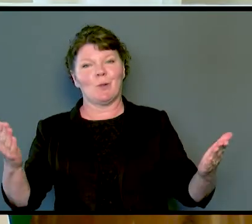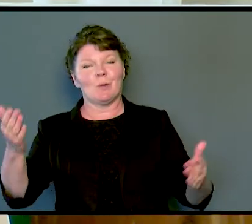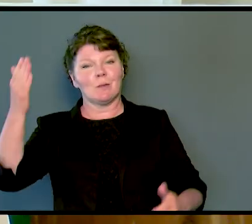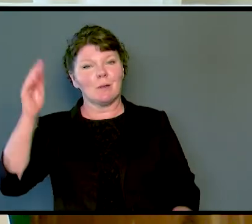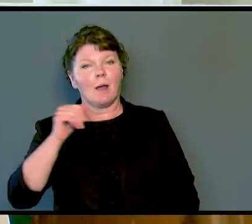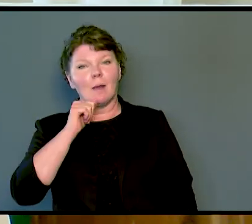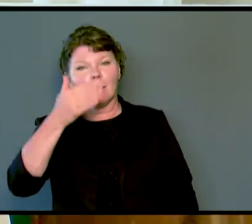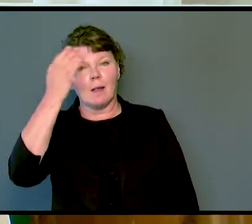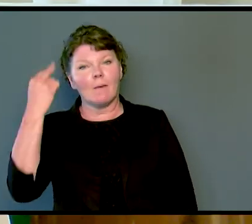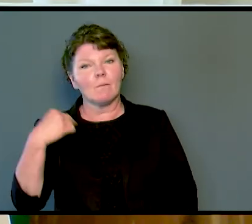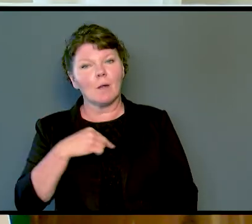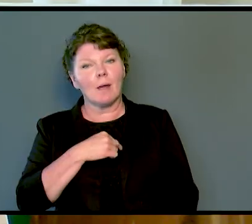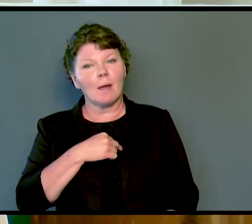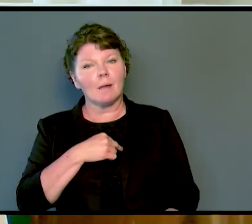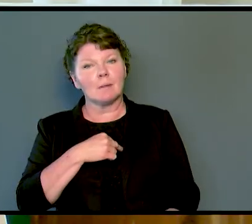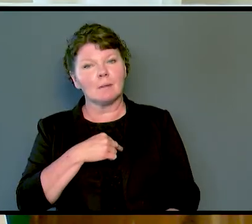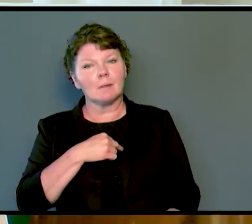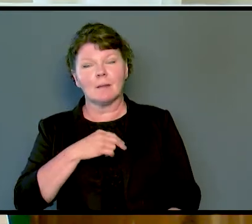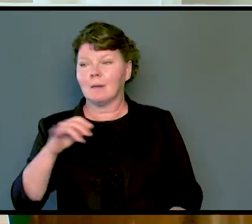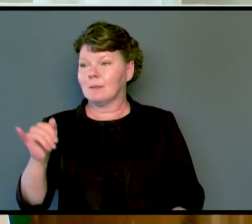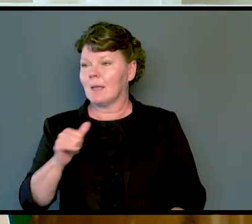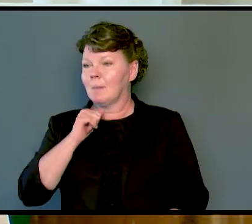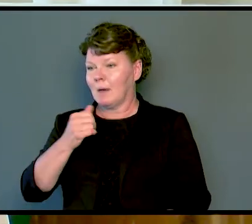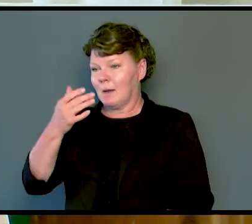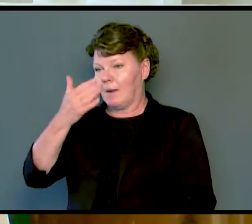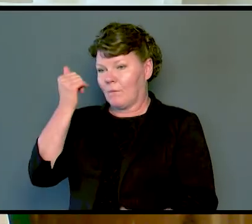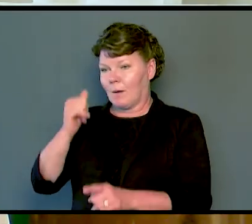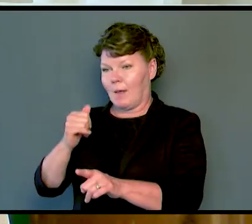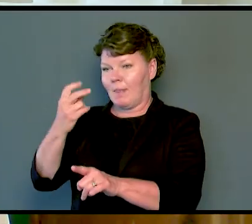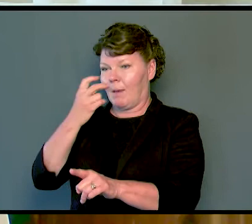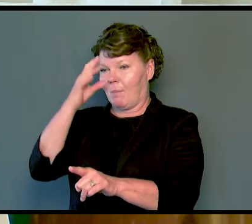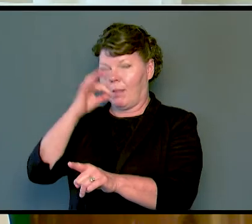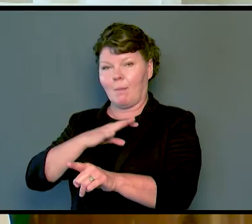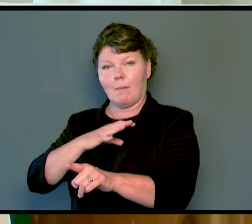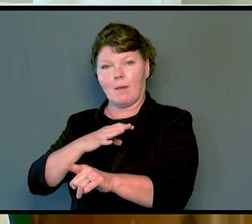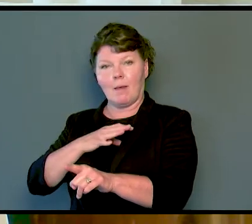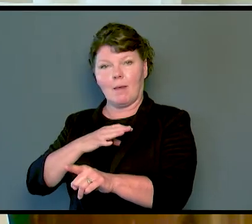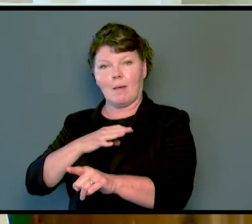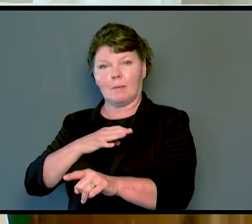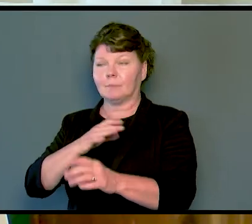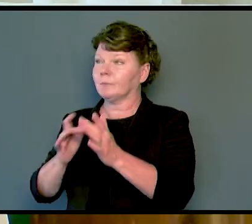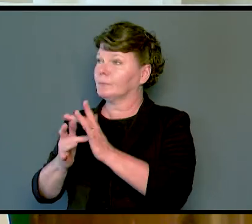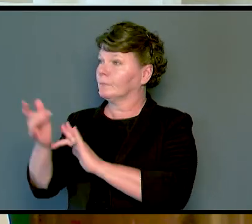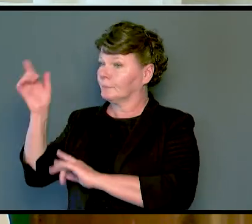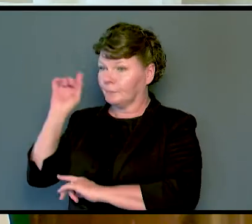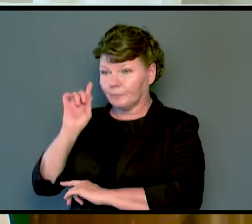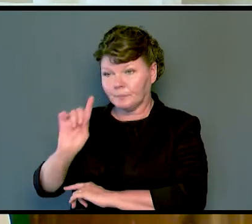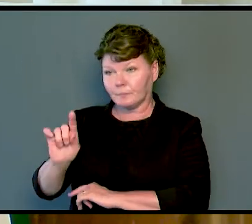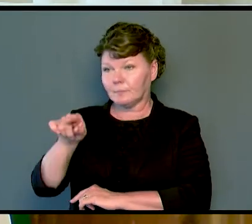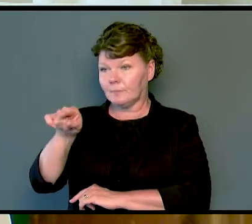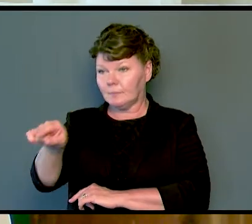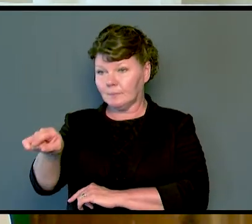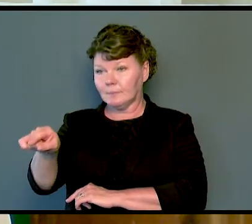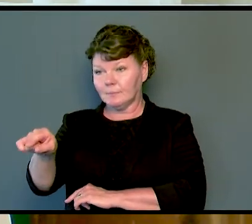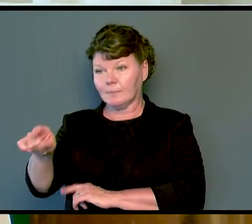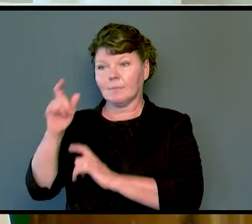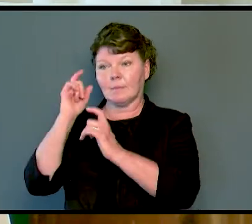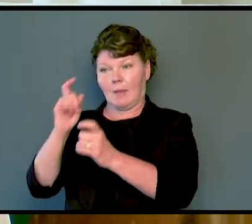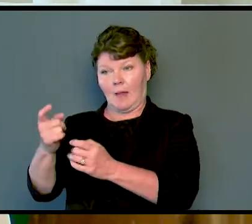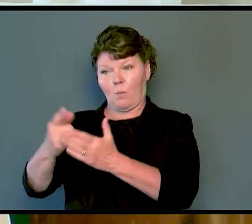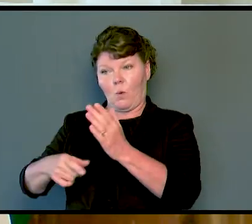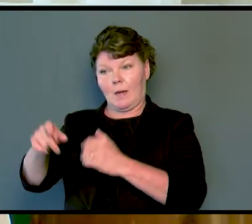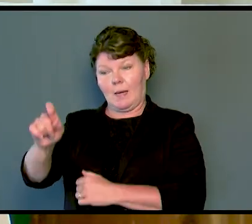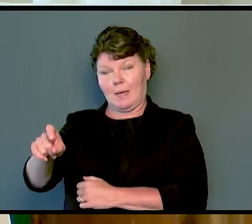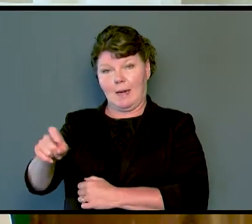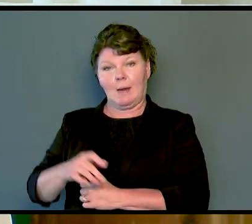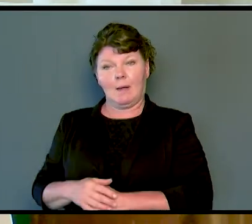has not forgotten us, just as he did not forget blind Bartimaeus. Jesus came to Bartimaeus and gave